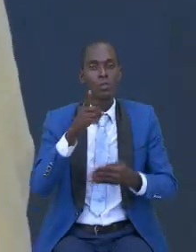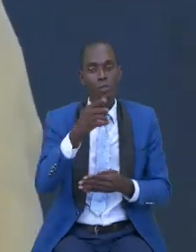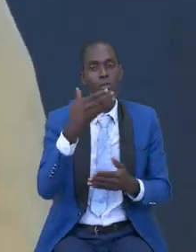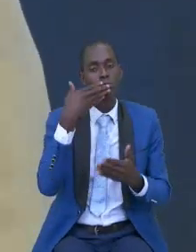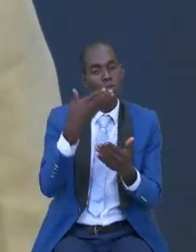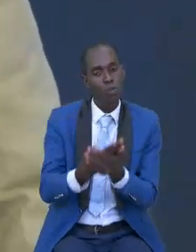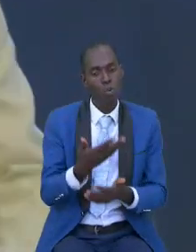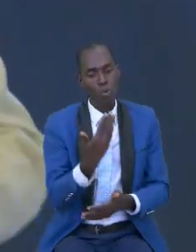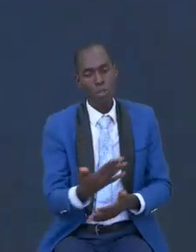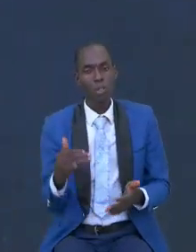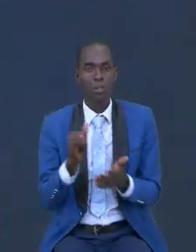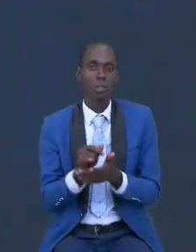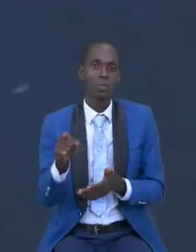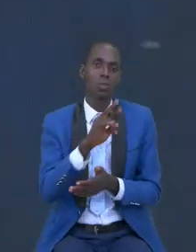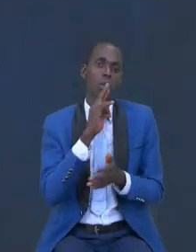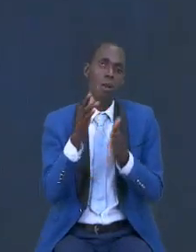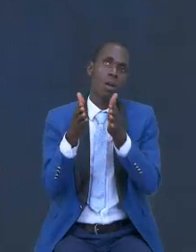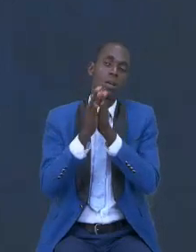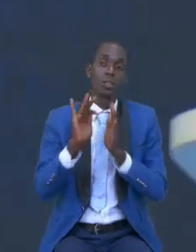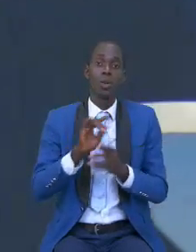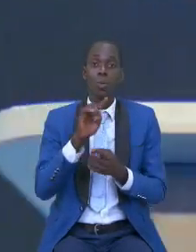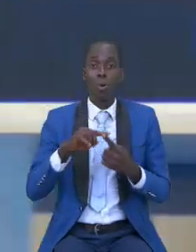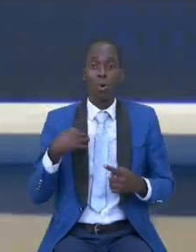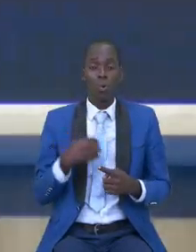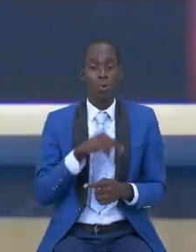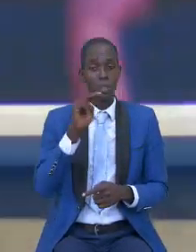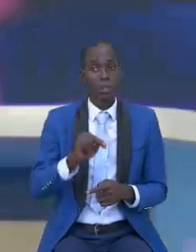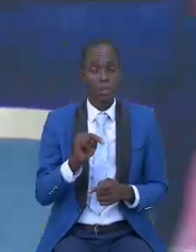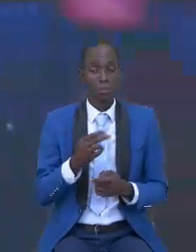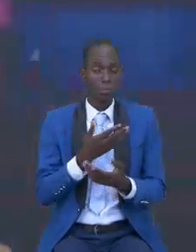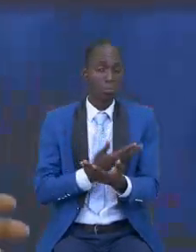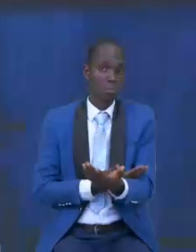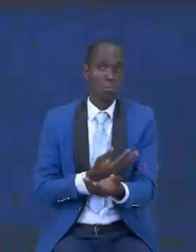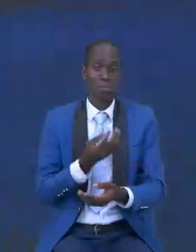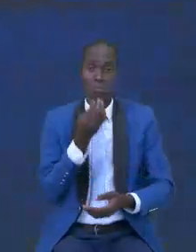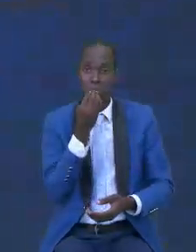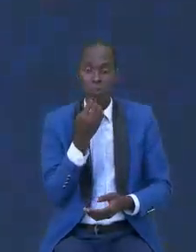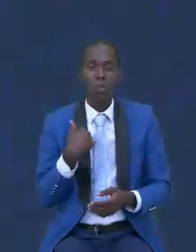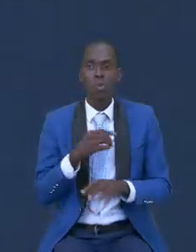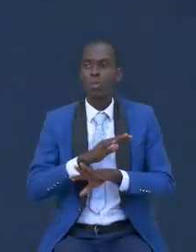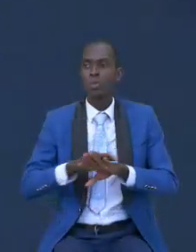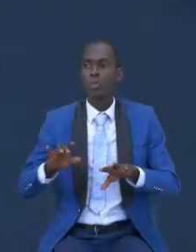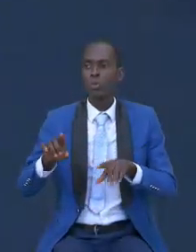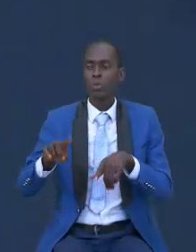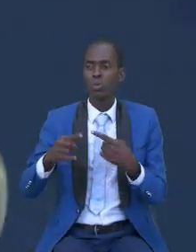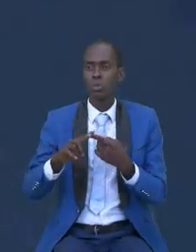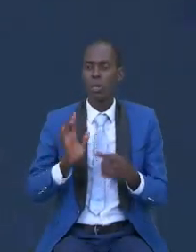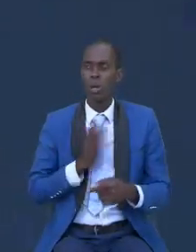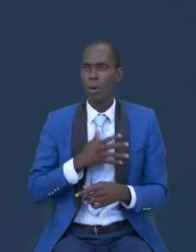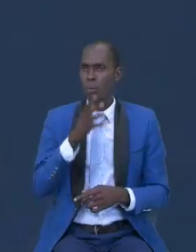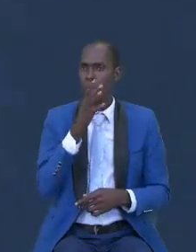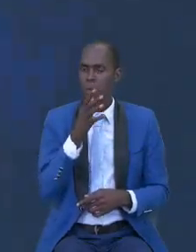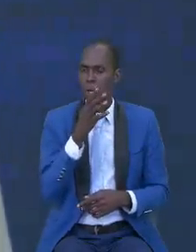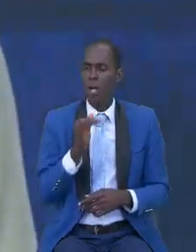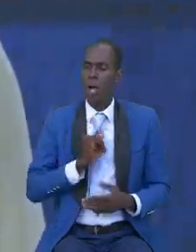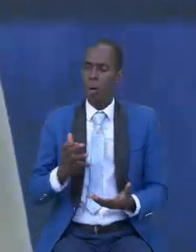that you're asking? When we want breakfast, we don't come to our mother and say, I want